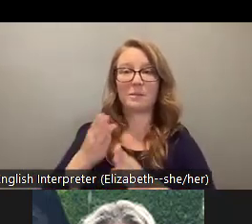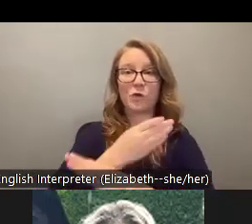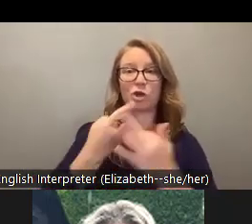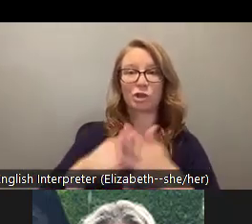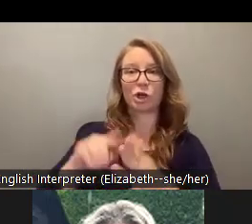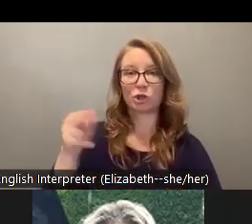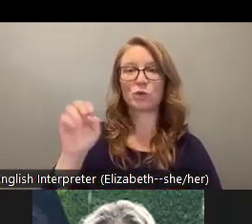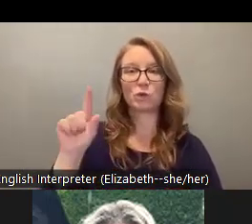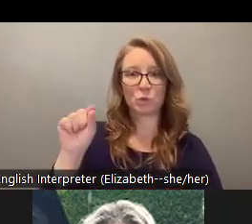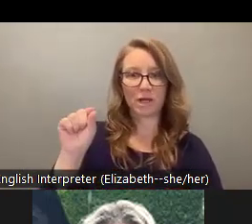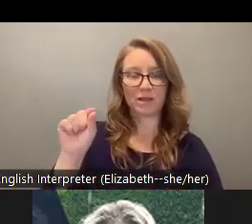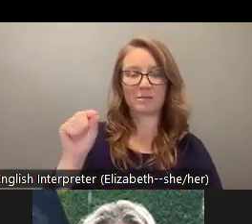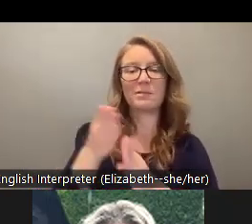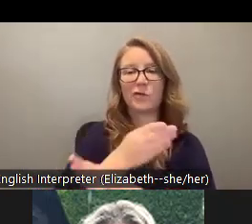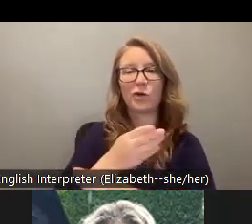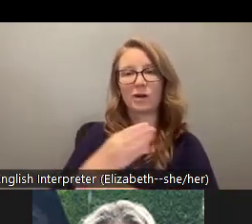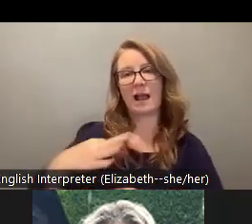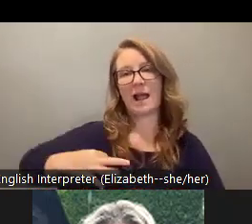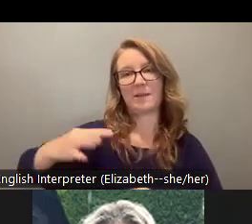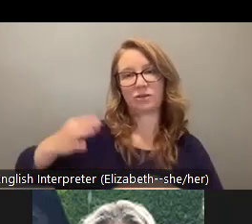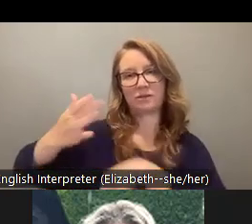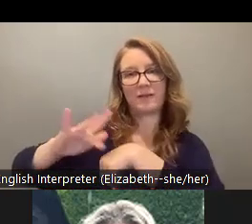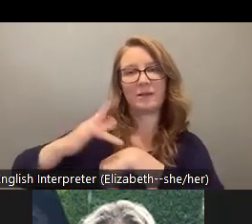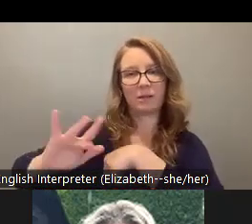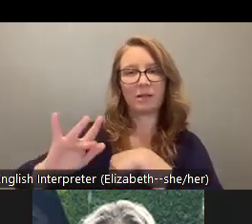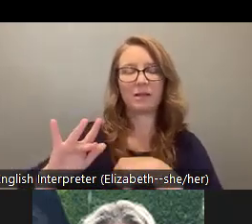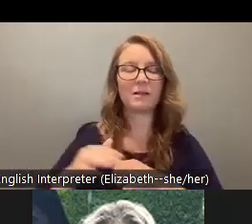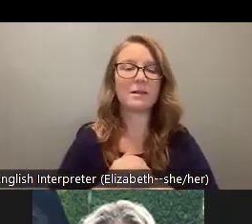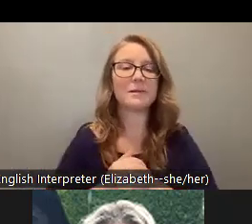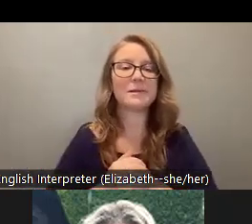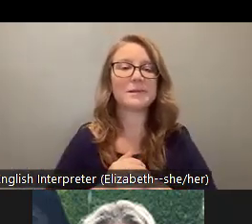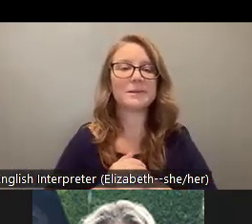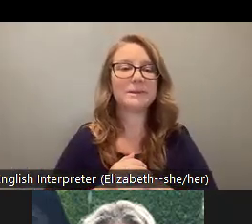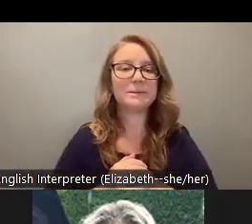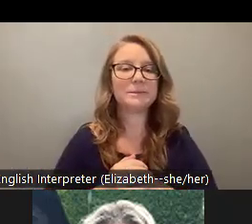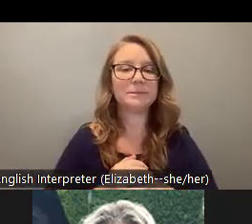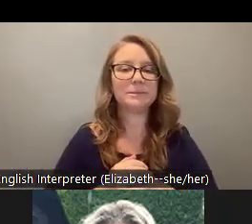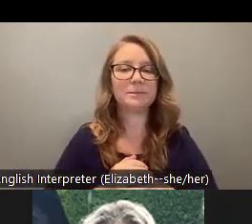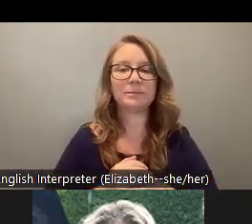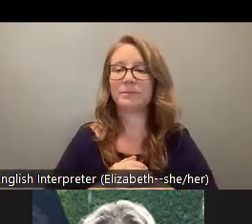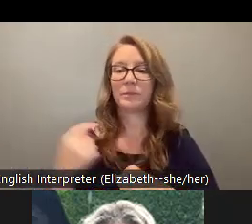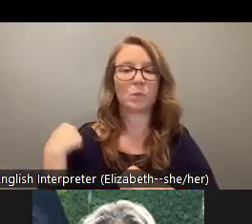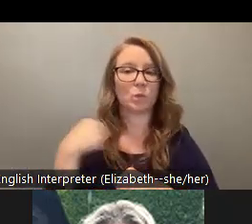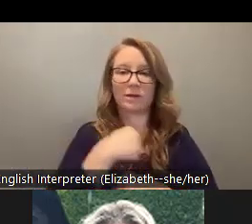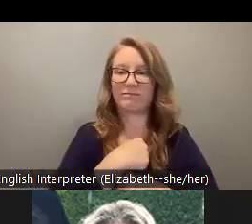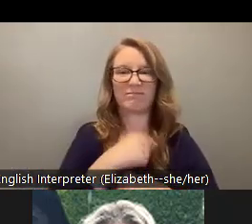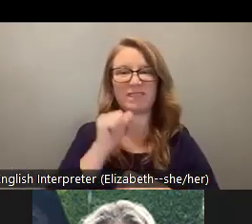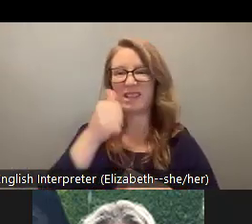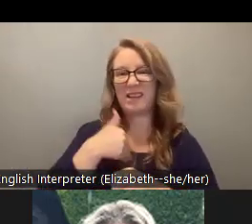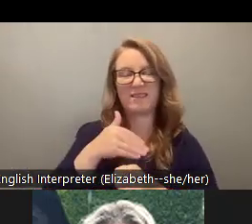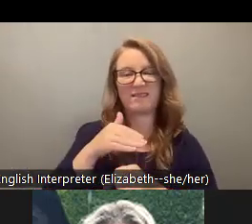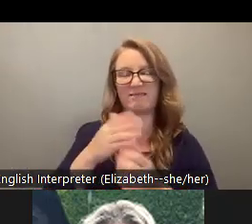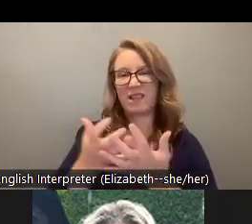20th, or the applications became available, rather. We did not afford a lot of time